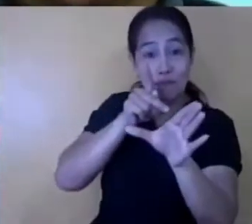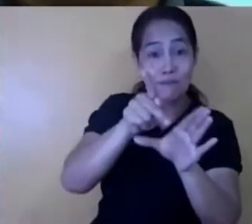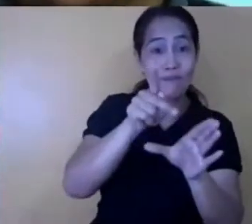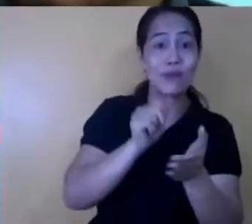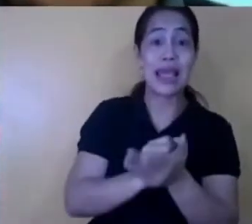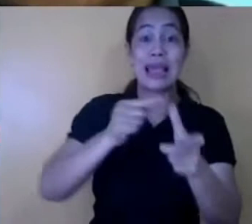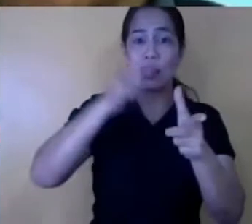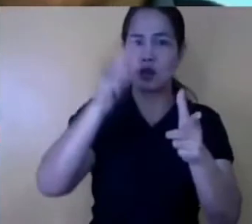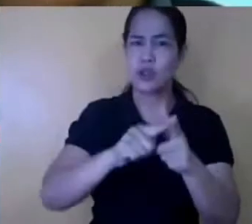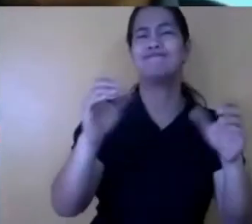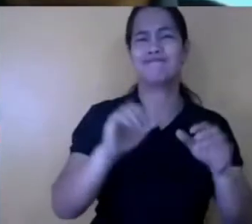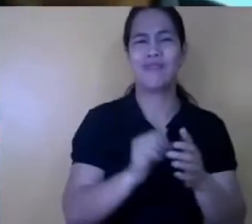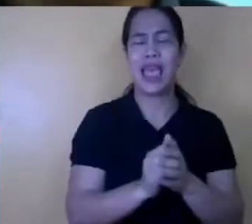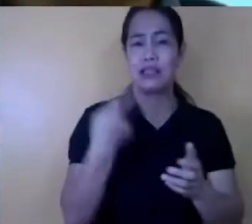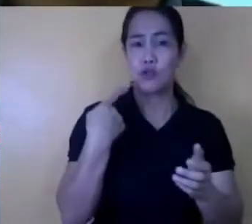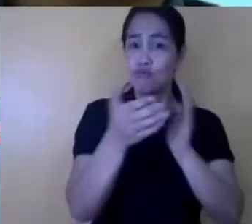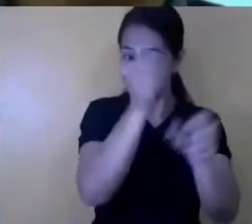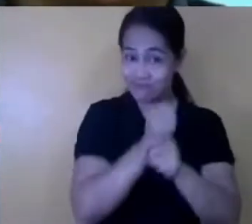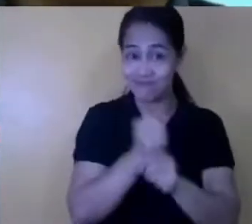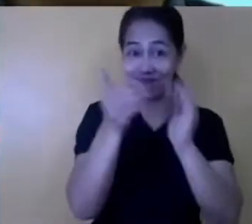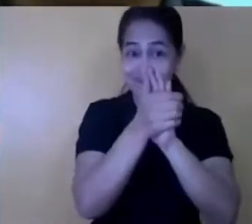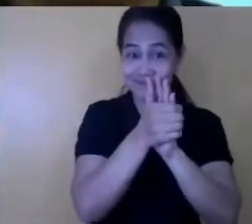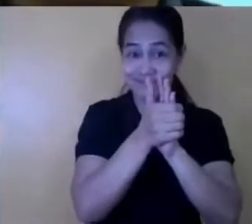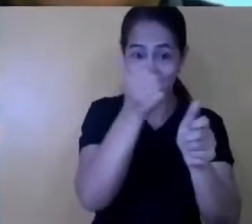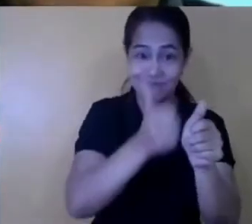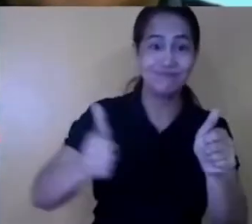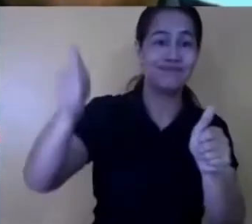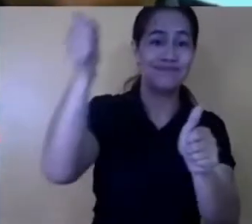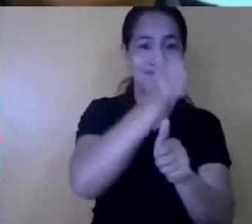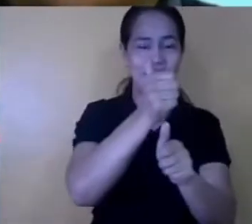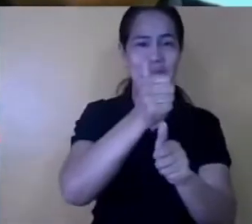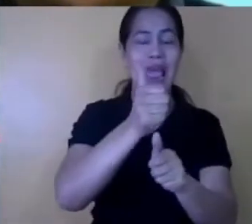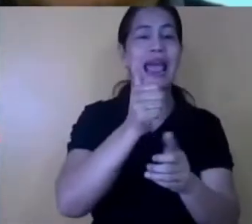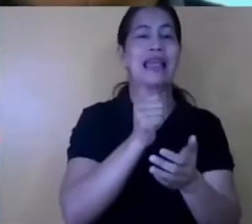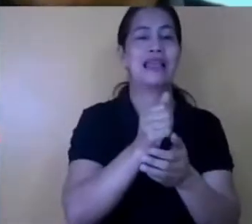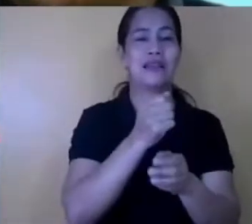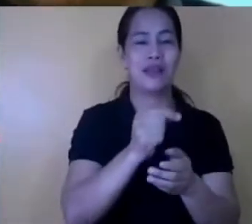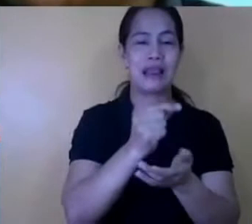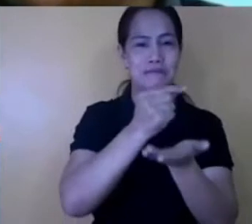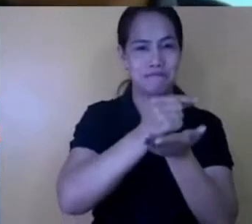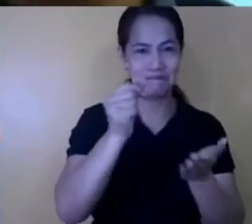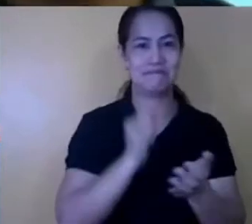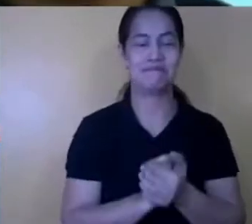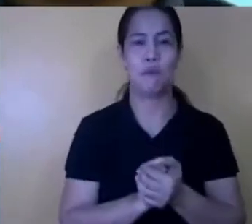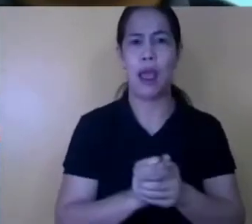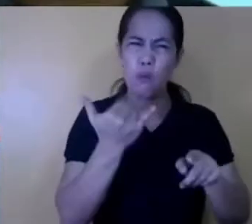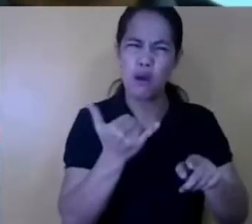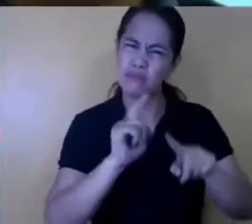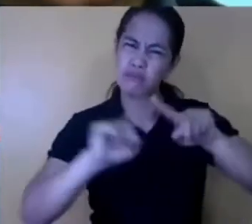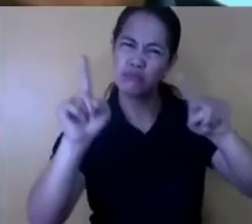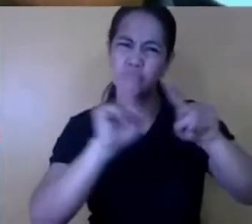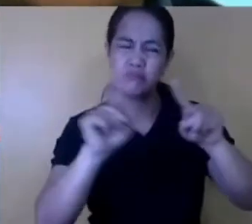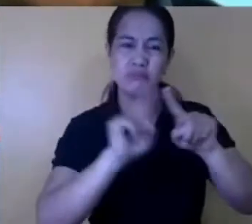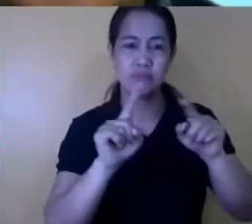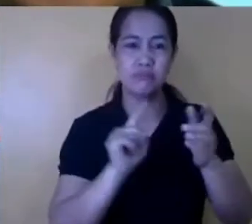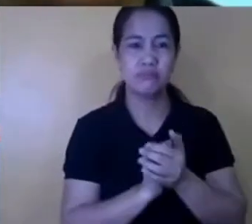chance to get an outstanding or a very satisfactory rating. But what will be the difference? If you